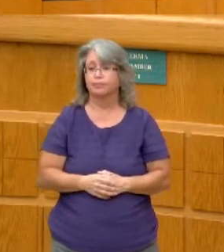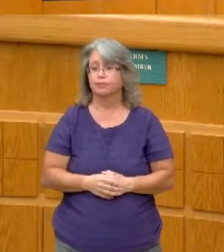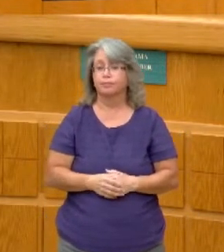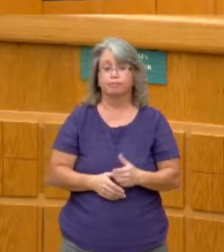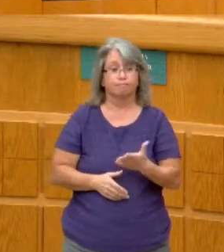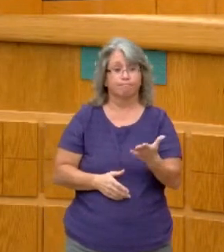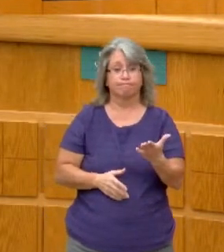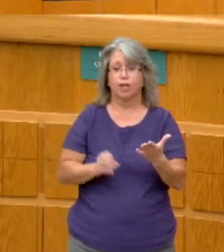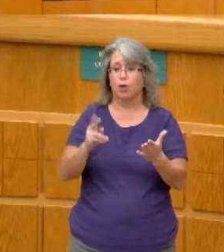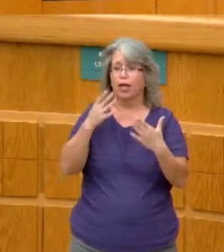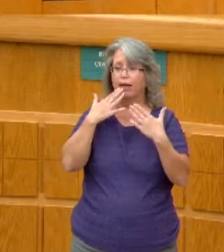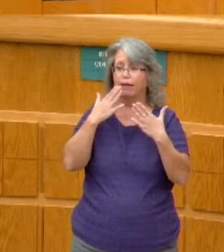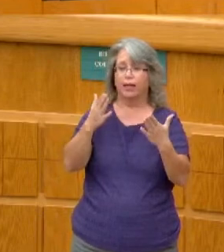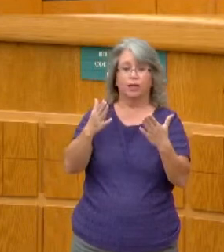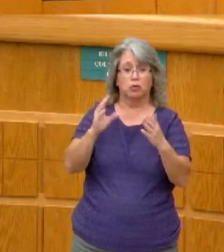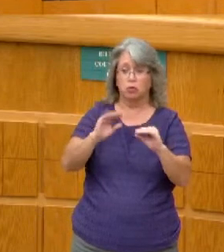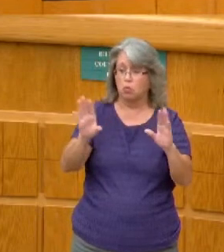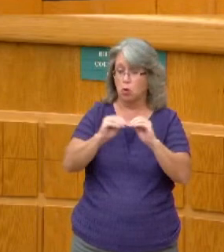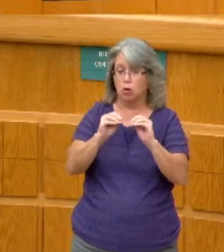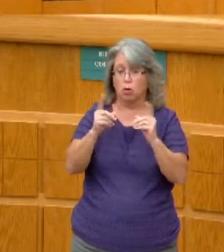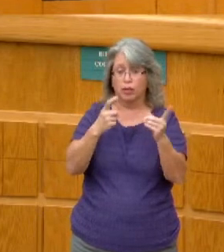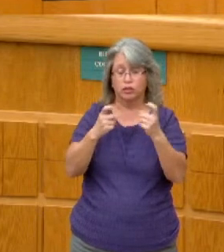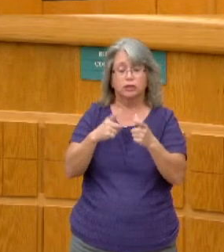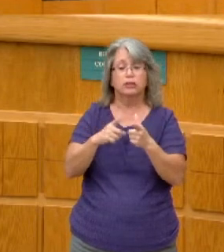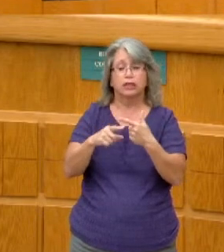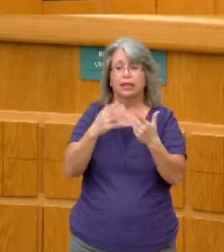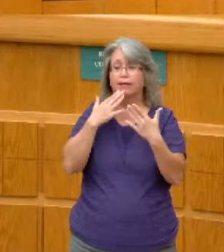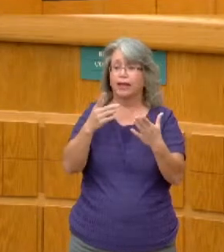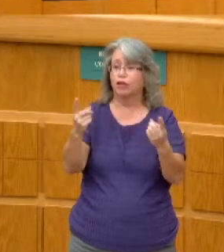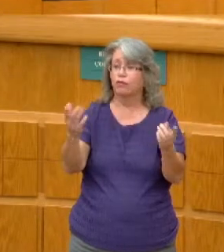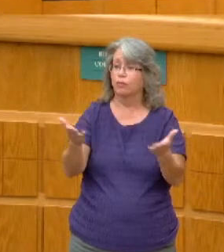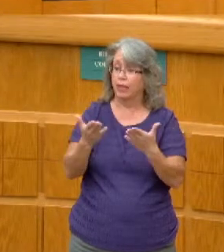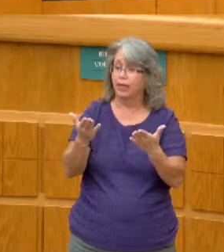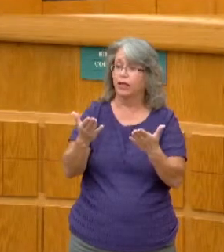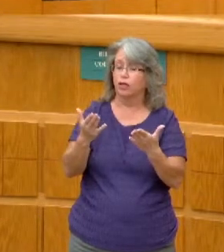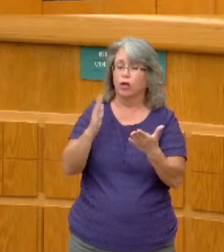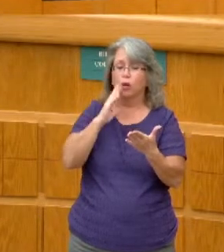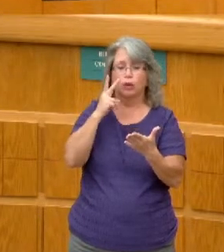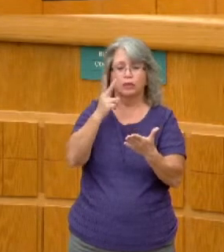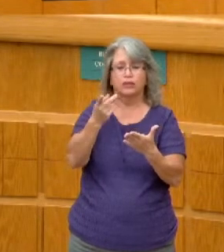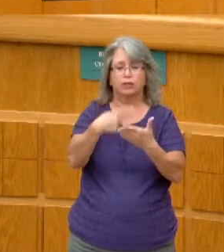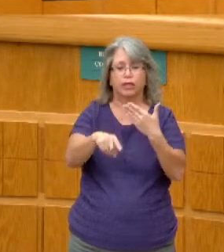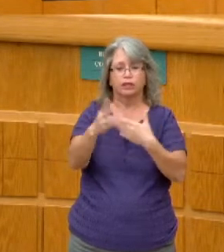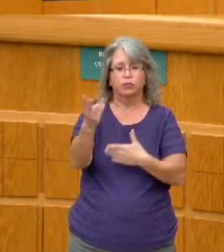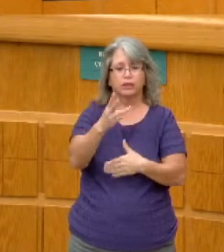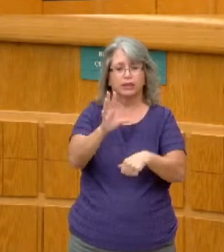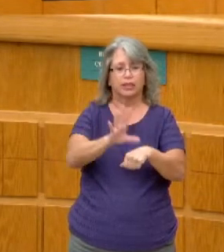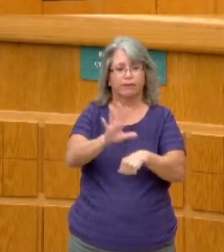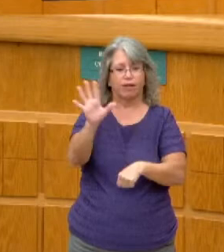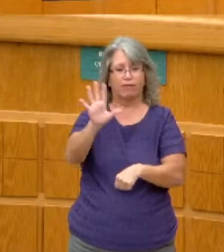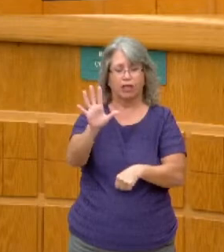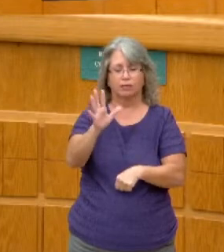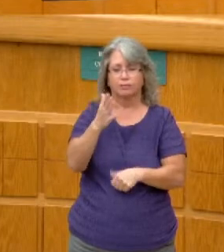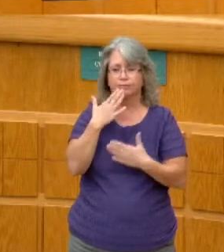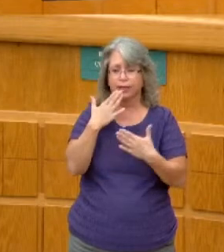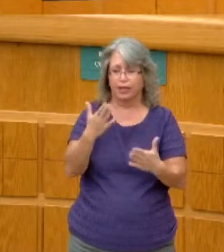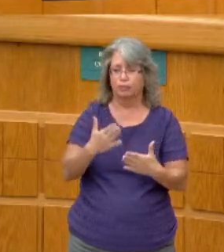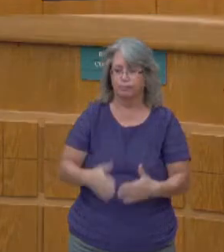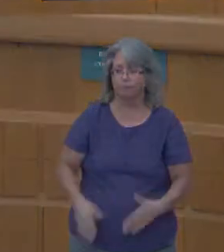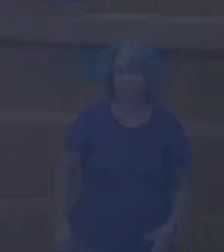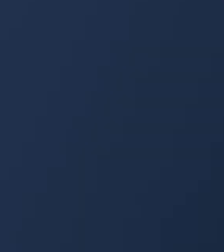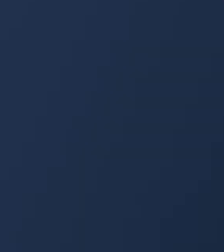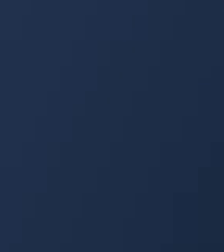All right, thank you. Seeing no other questions, thank you for being with us, and we will see y'all next Wednesday at 5 p.m. Thank you.